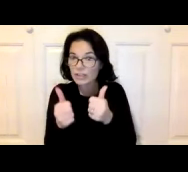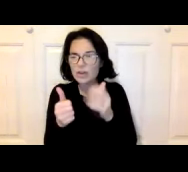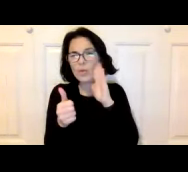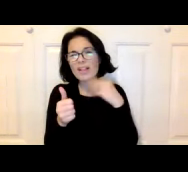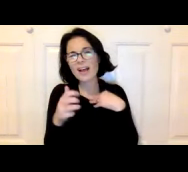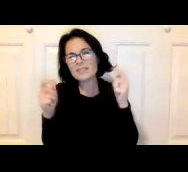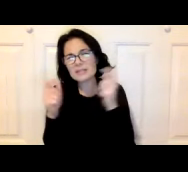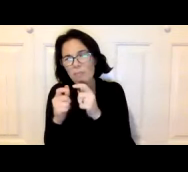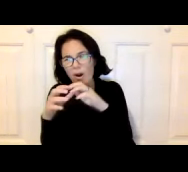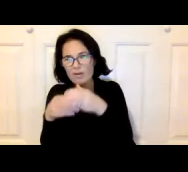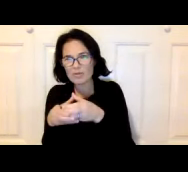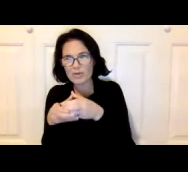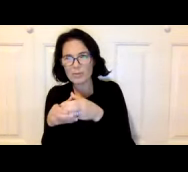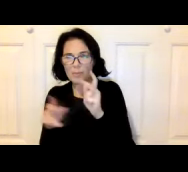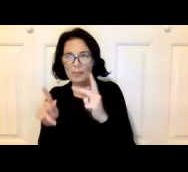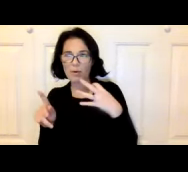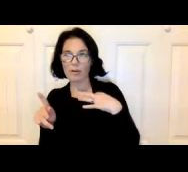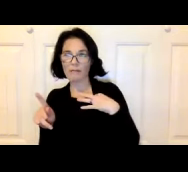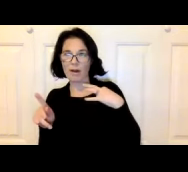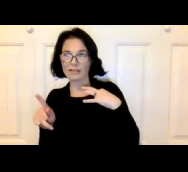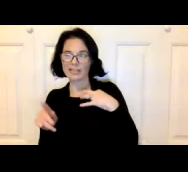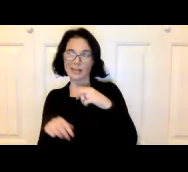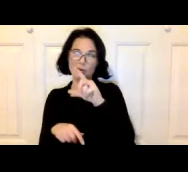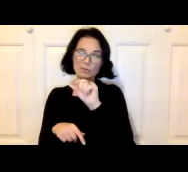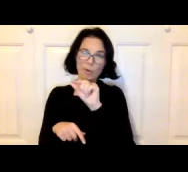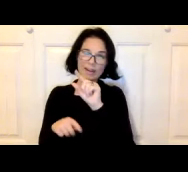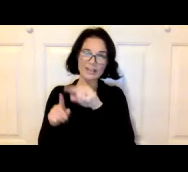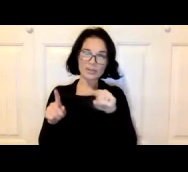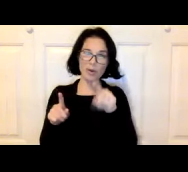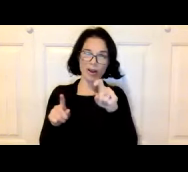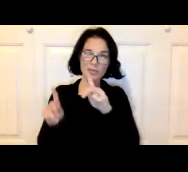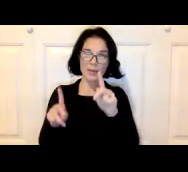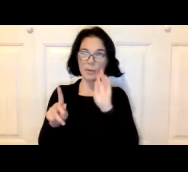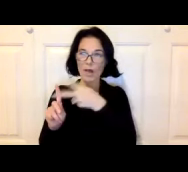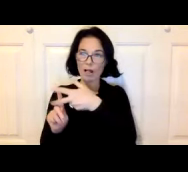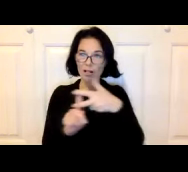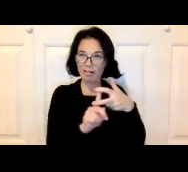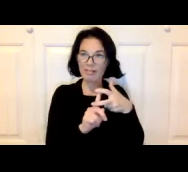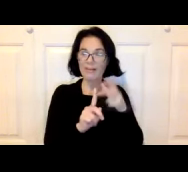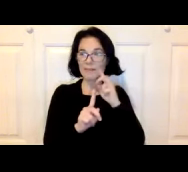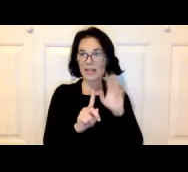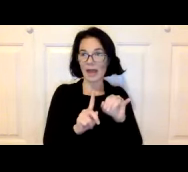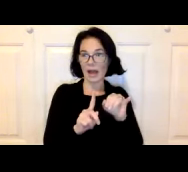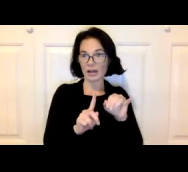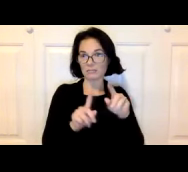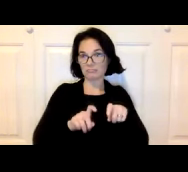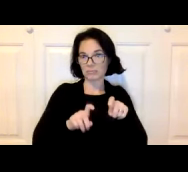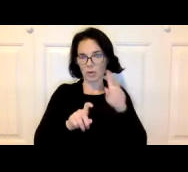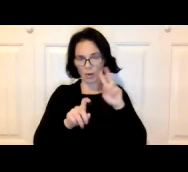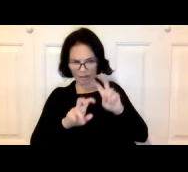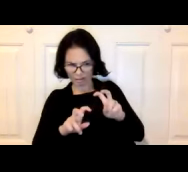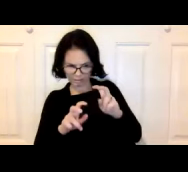from 20 to 100, are recruited. And basically what is assessed is whether or not there are